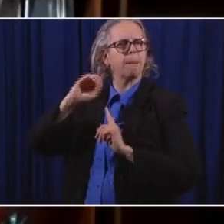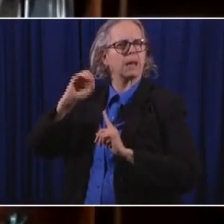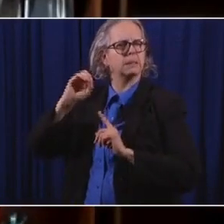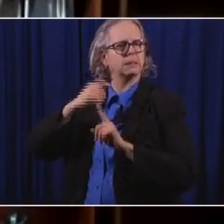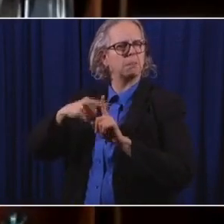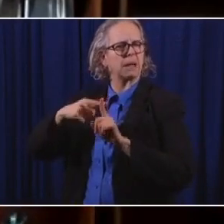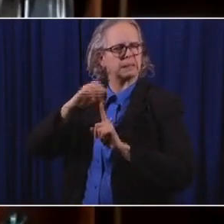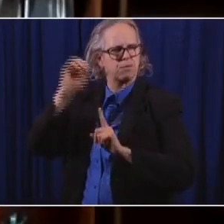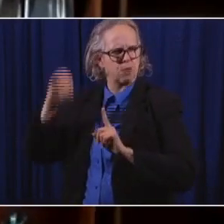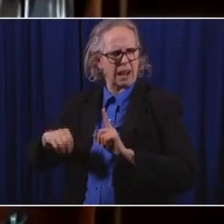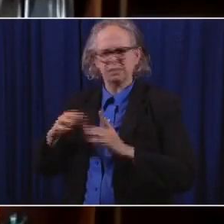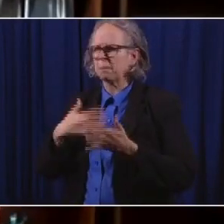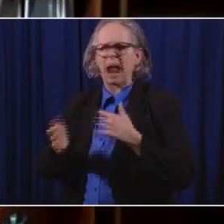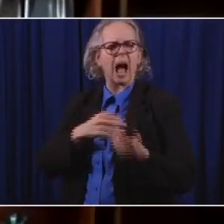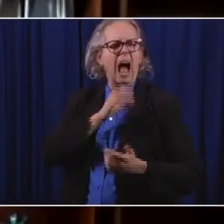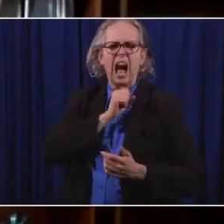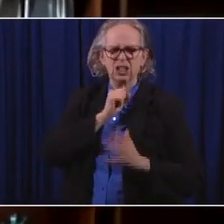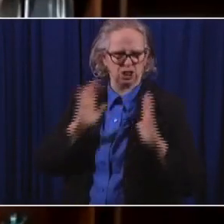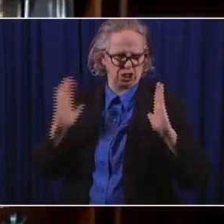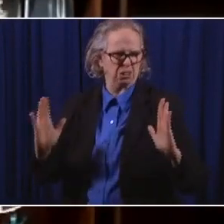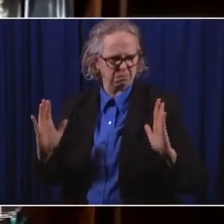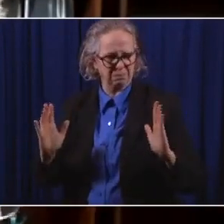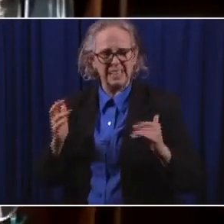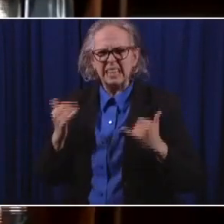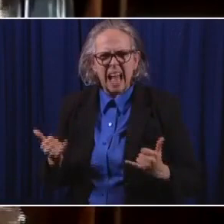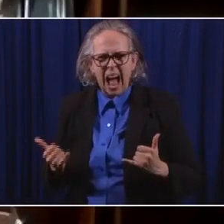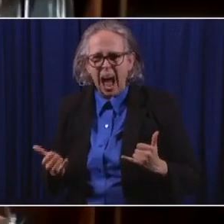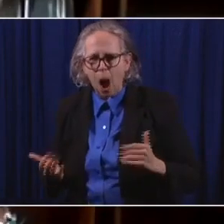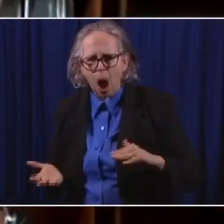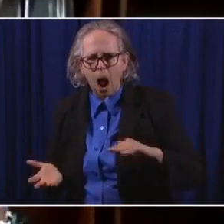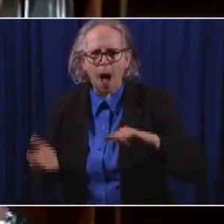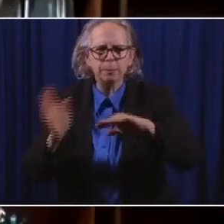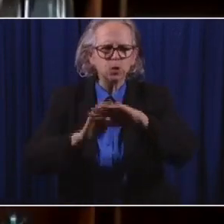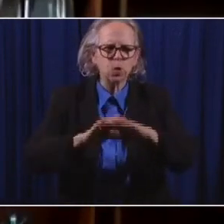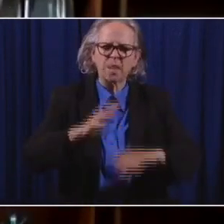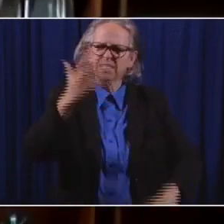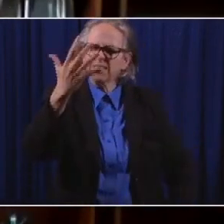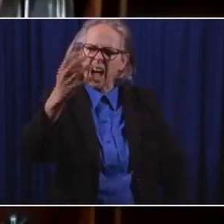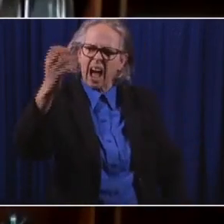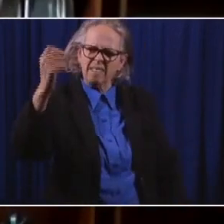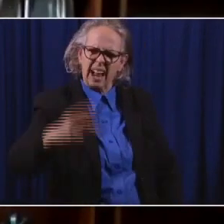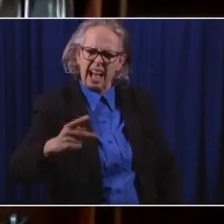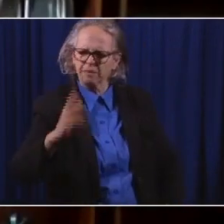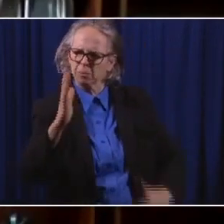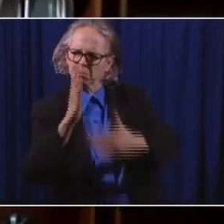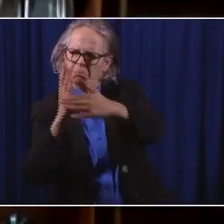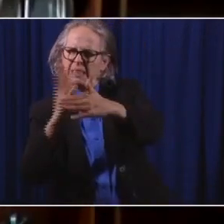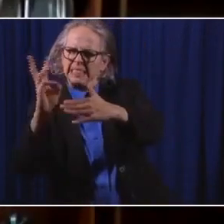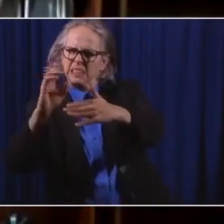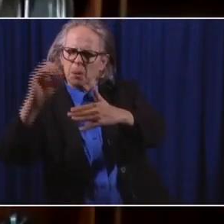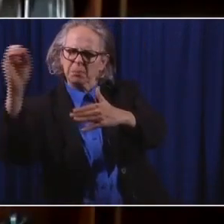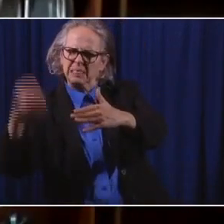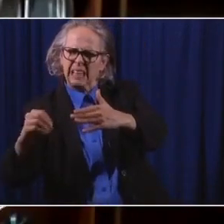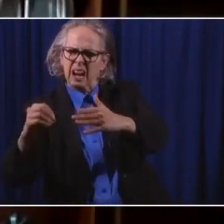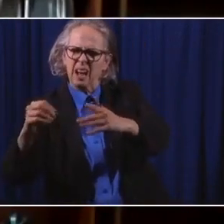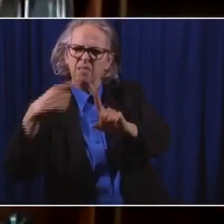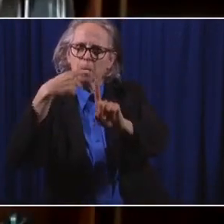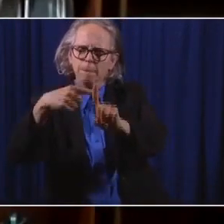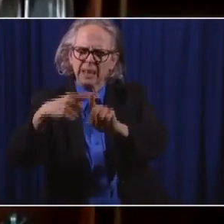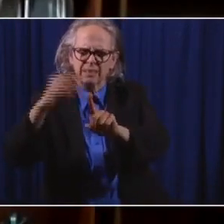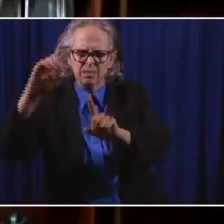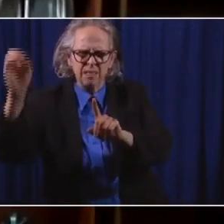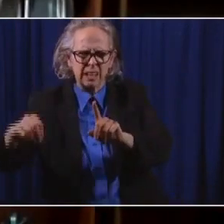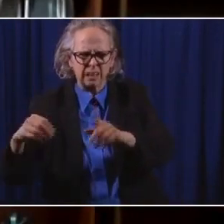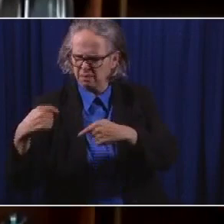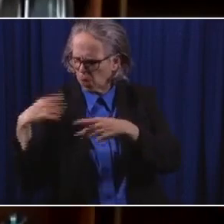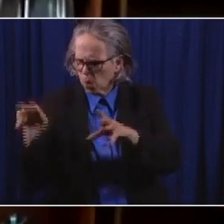between 5 and 6.5%, all of which has really happened in the last 3 weeks. As you mentioned, I think our